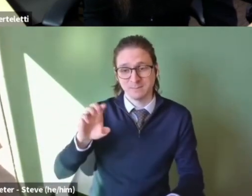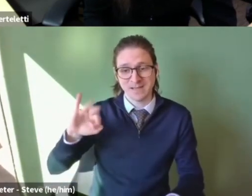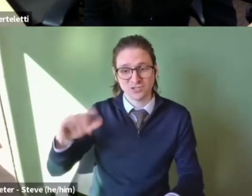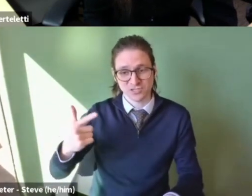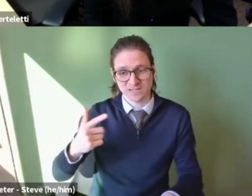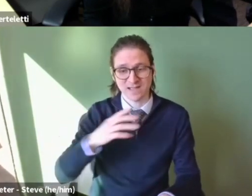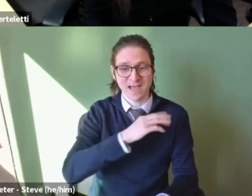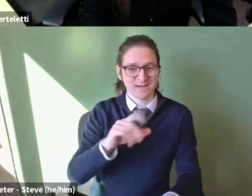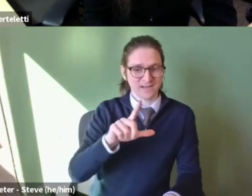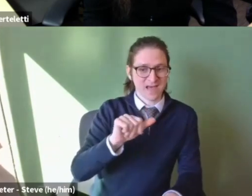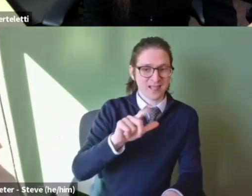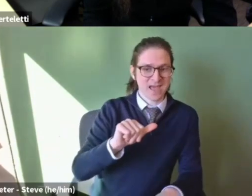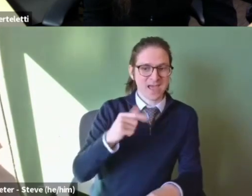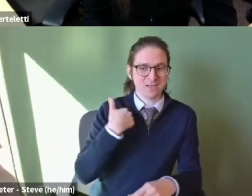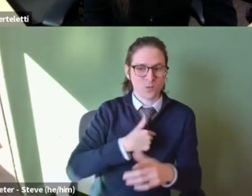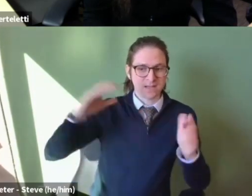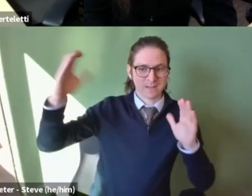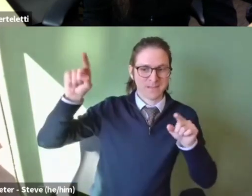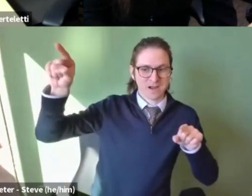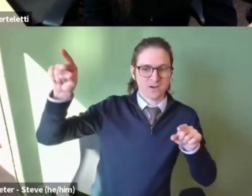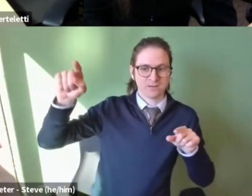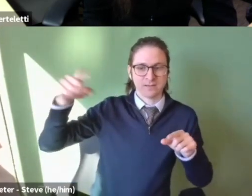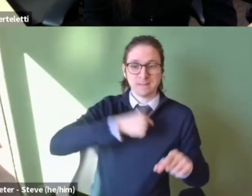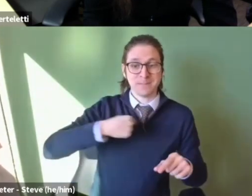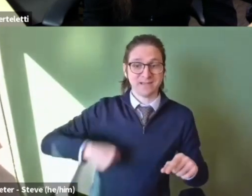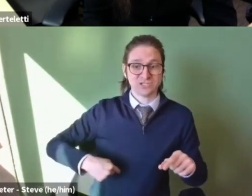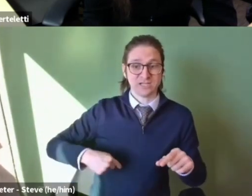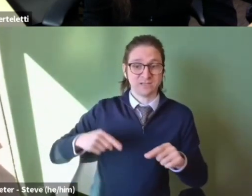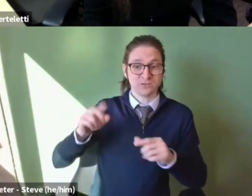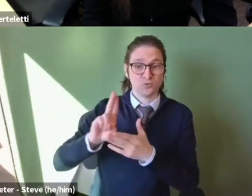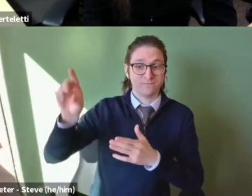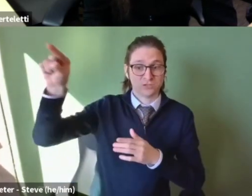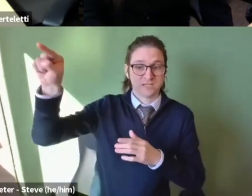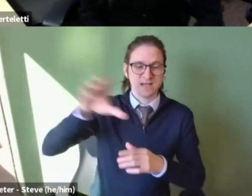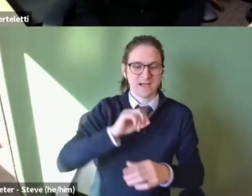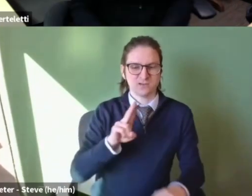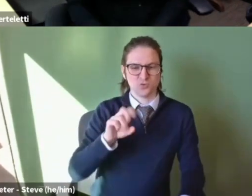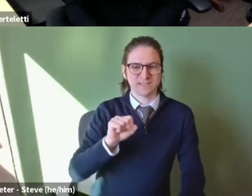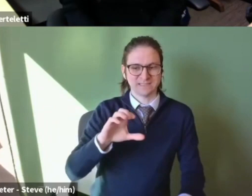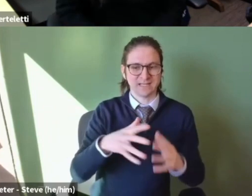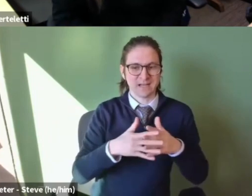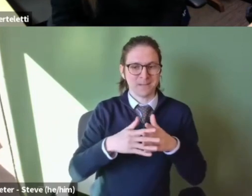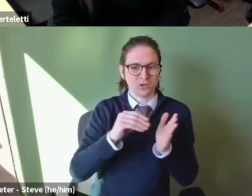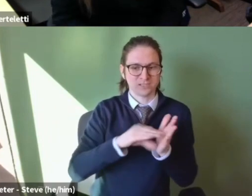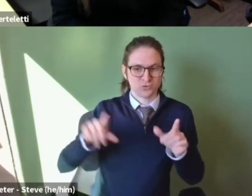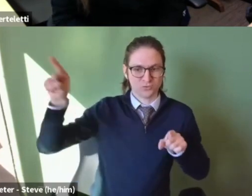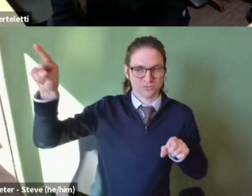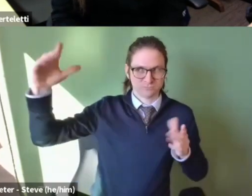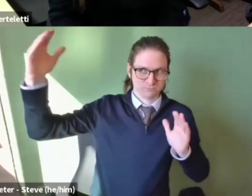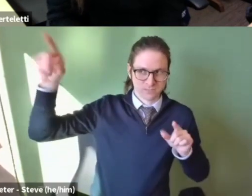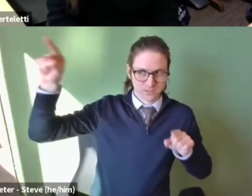we compared Beijing Normal University students and USC American students, and then